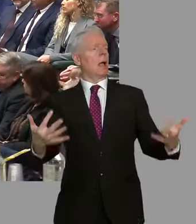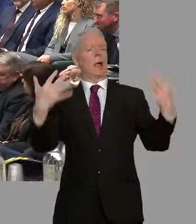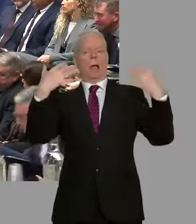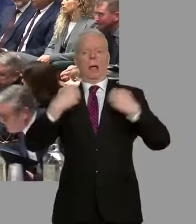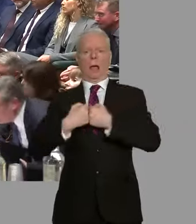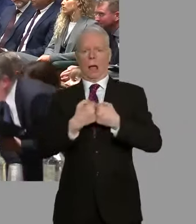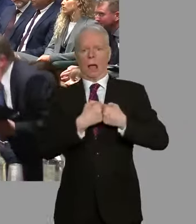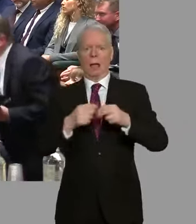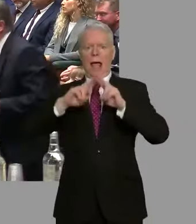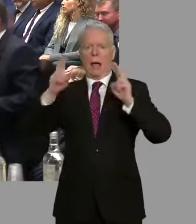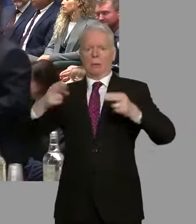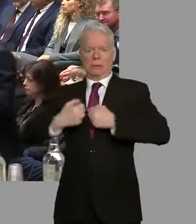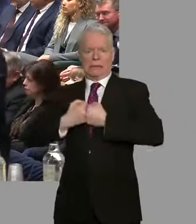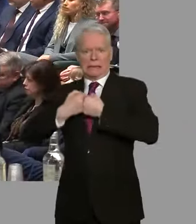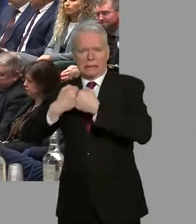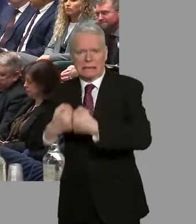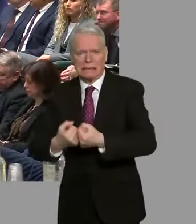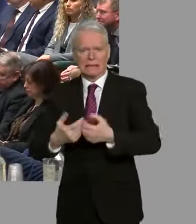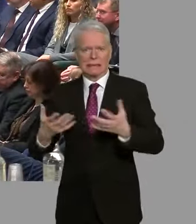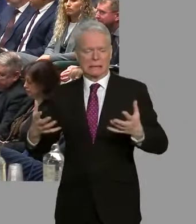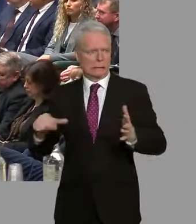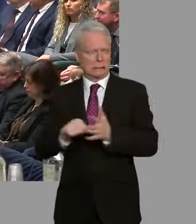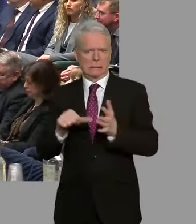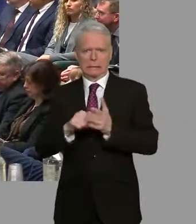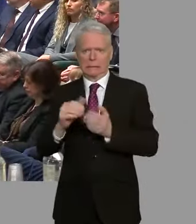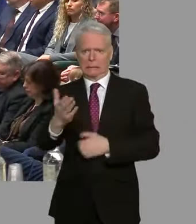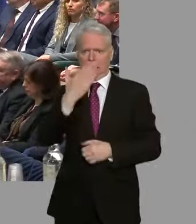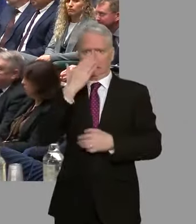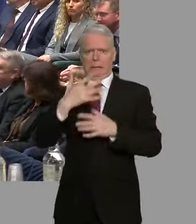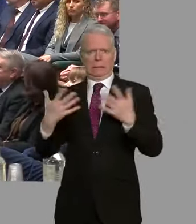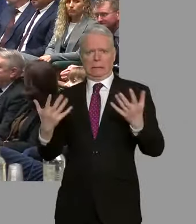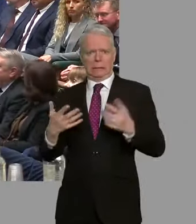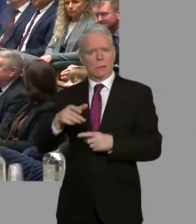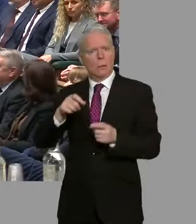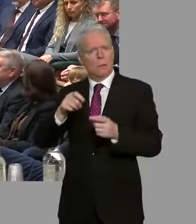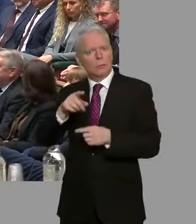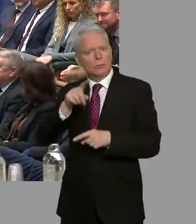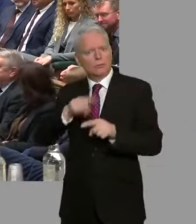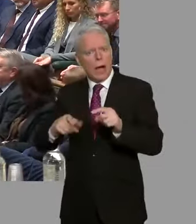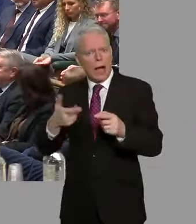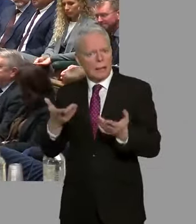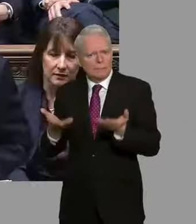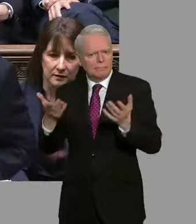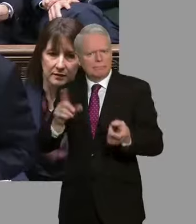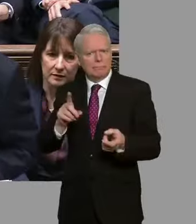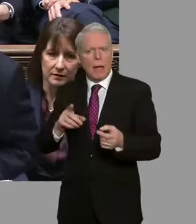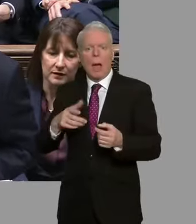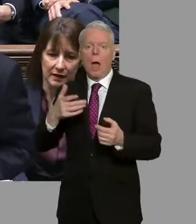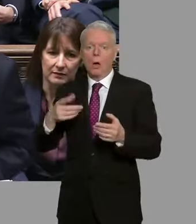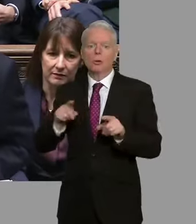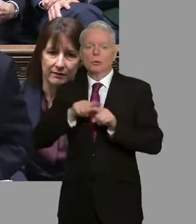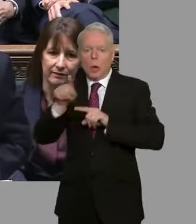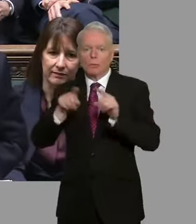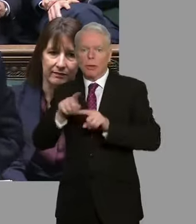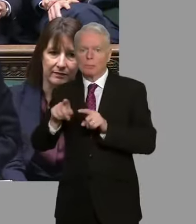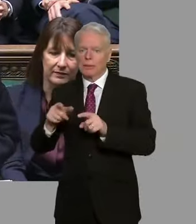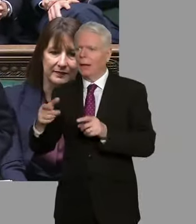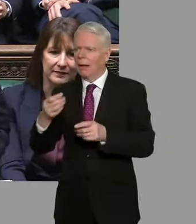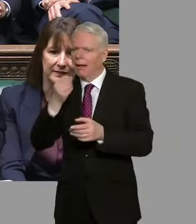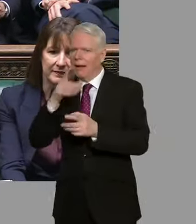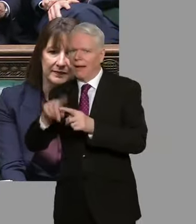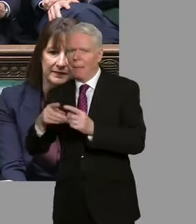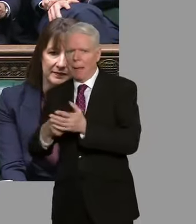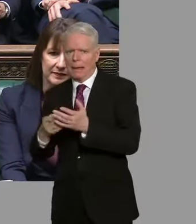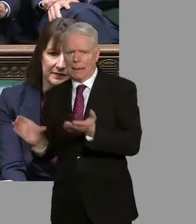communities? Well, Mr. Speaker, tourism is vital to our economy, and particularly in cities like